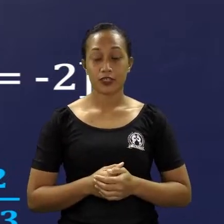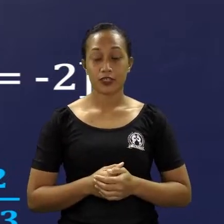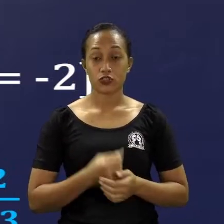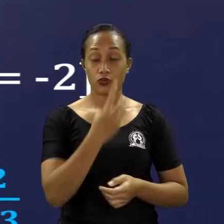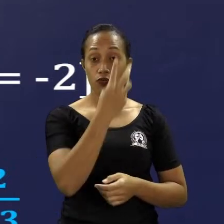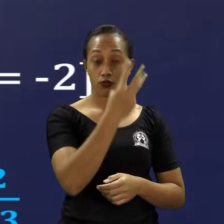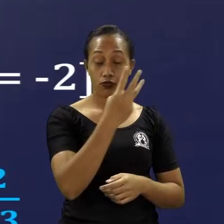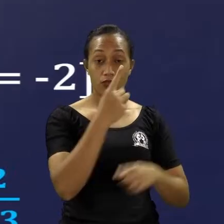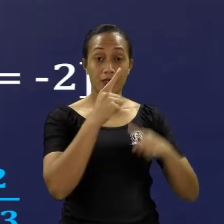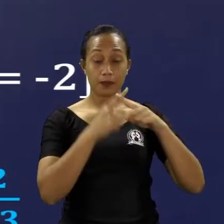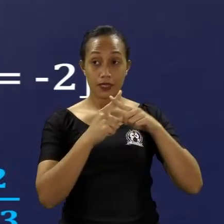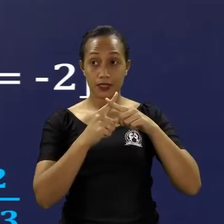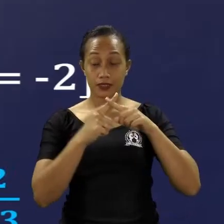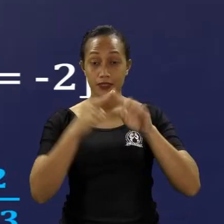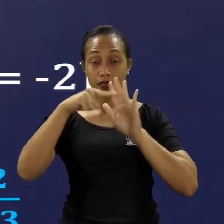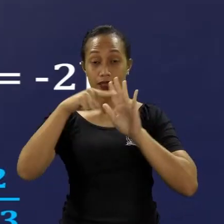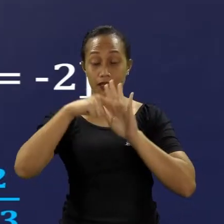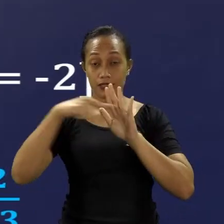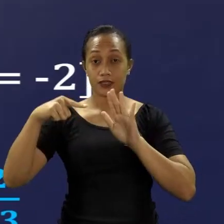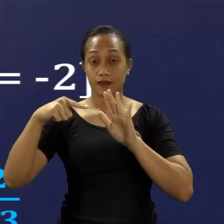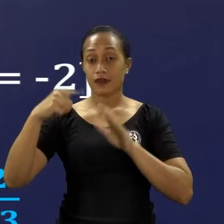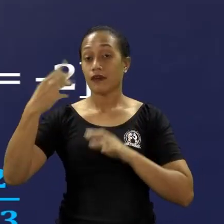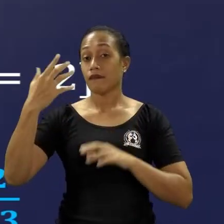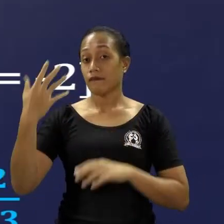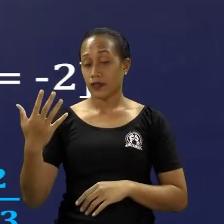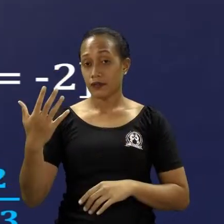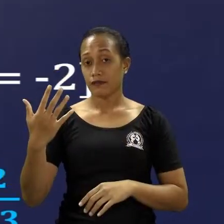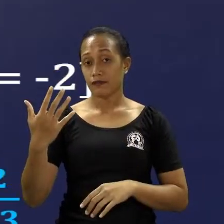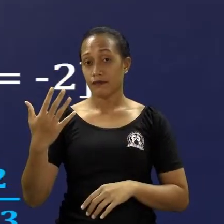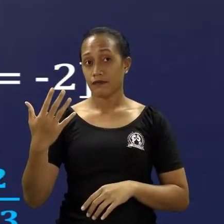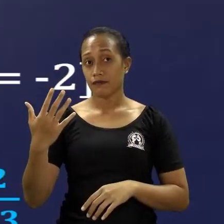3 plus negative 5.